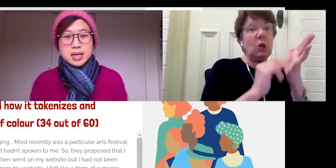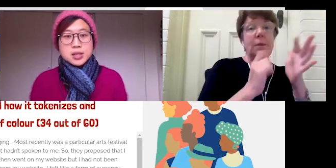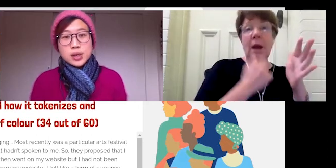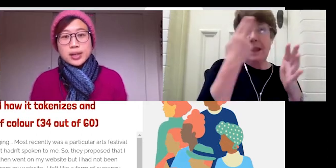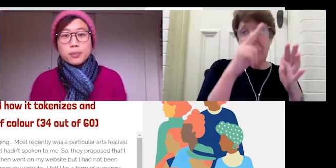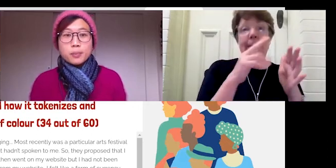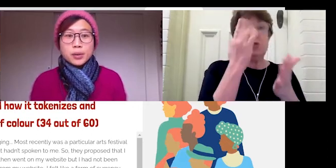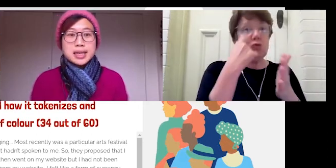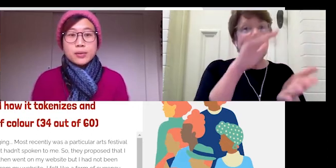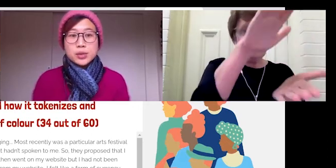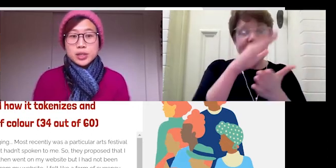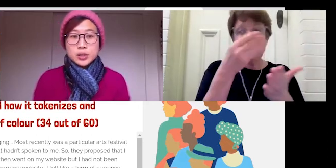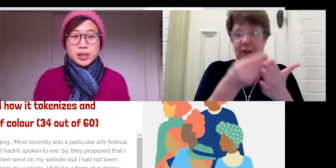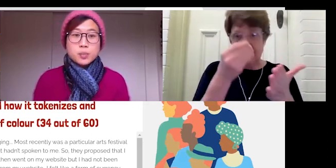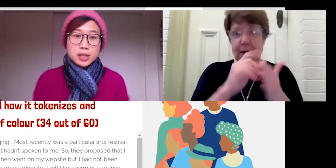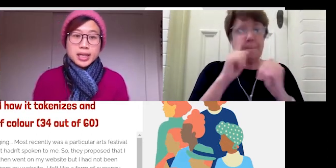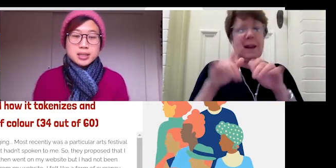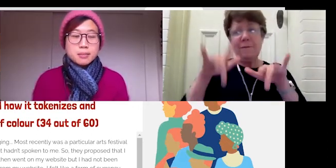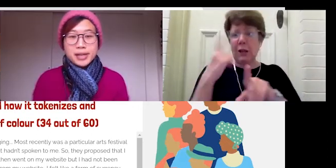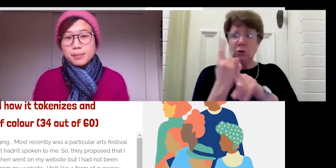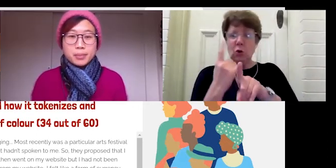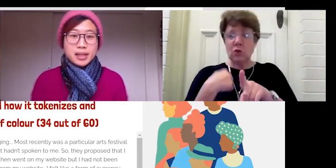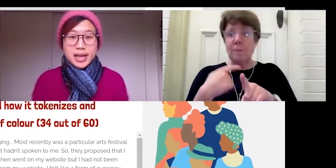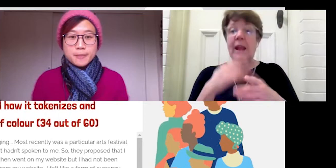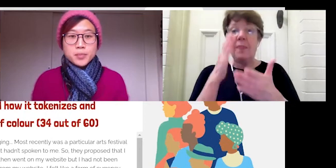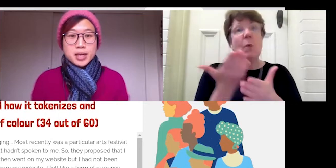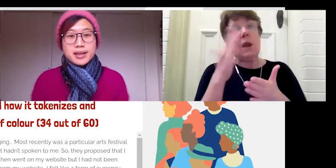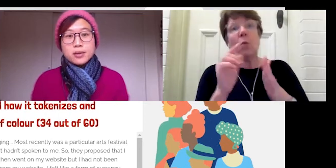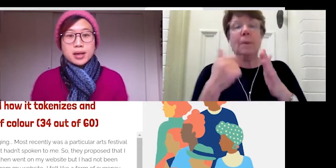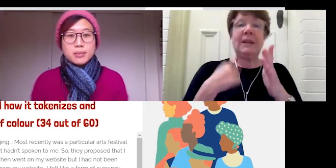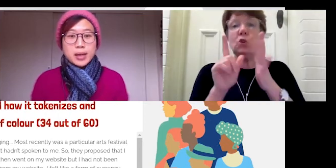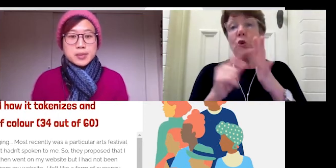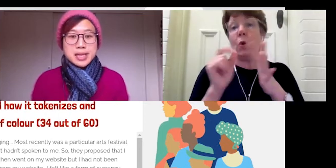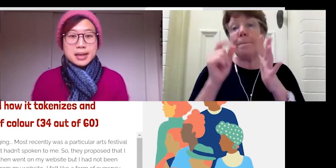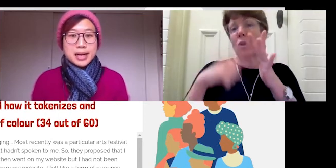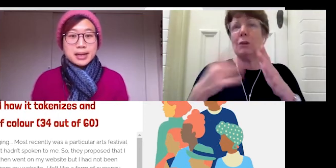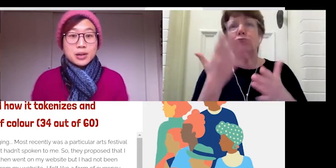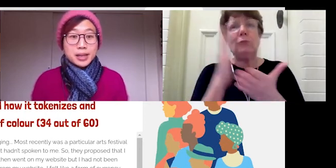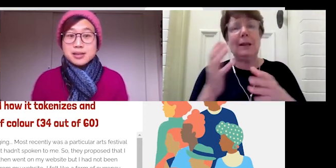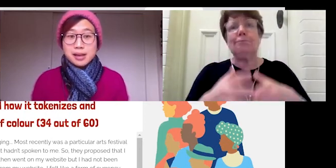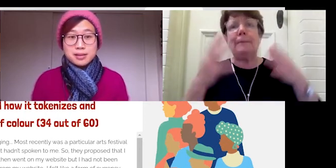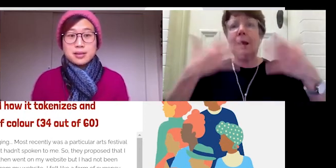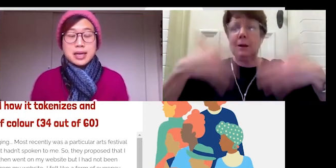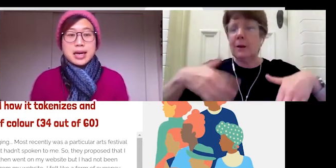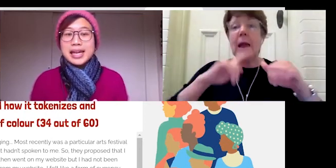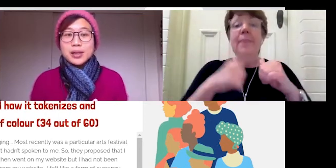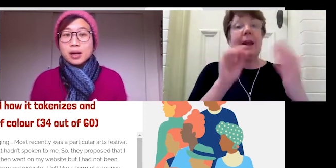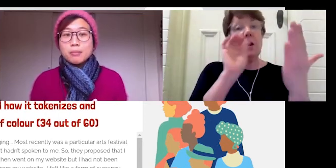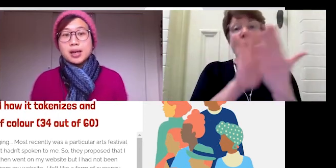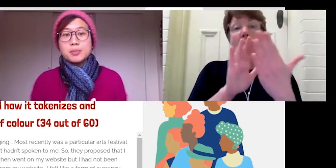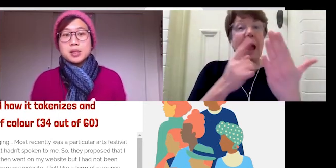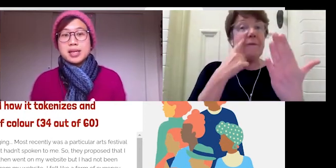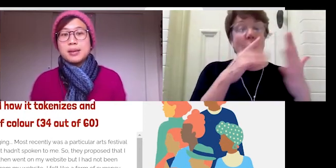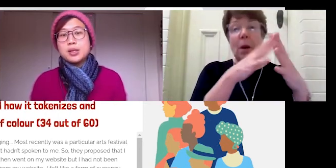me. So they proposed that I was going to do this project, big public thing, then went on my website, but I had not been consulted. I even